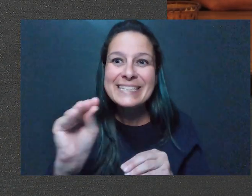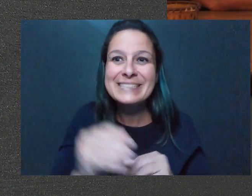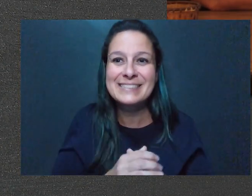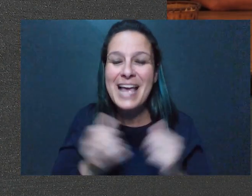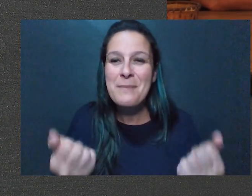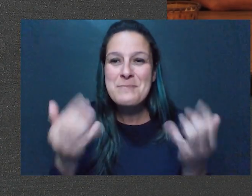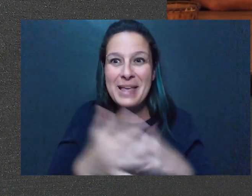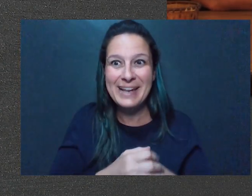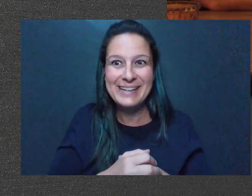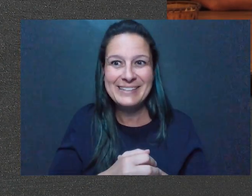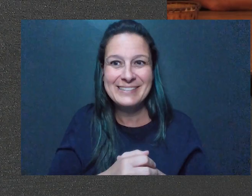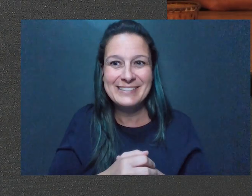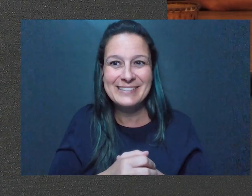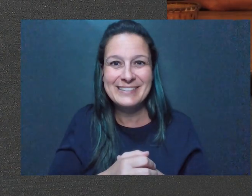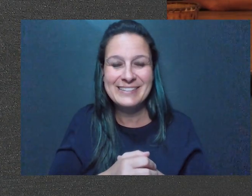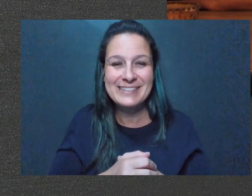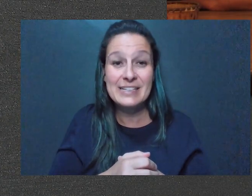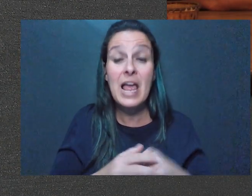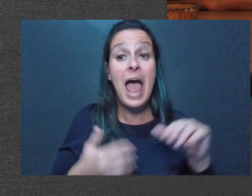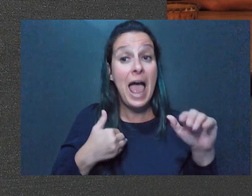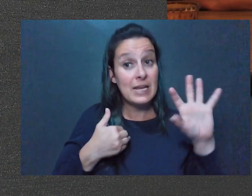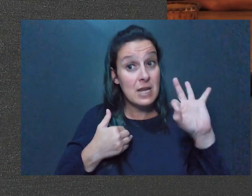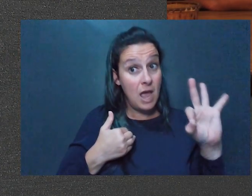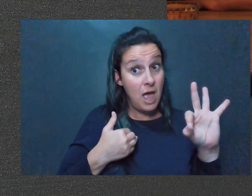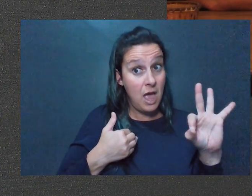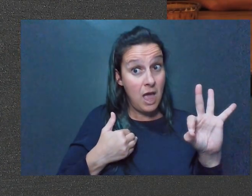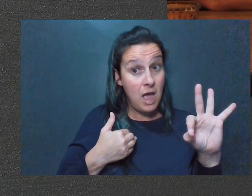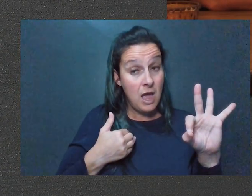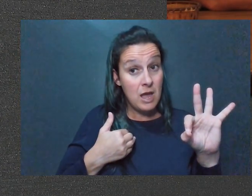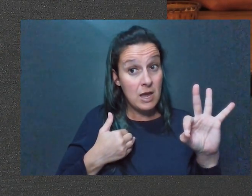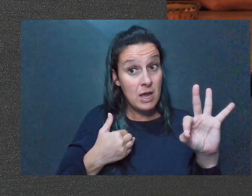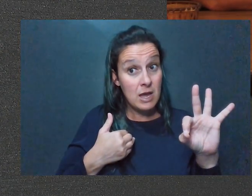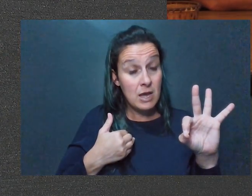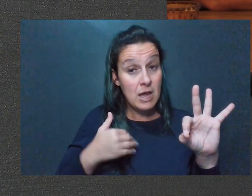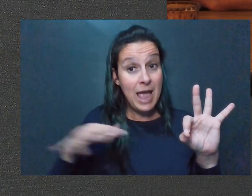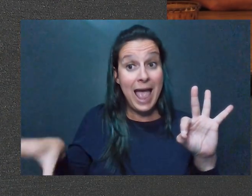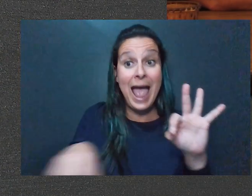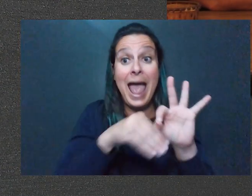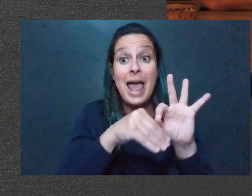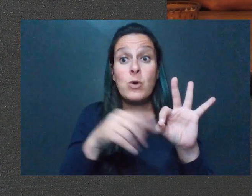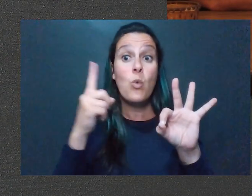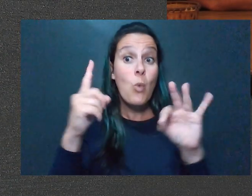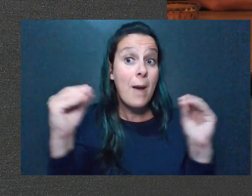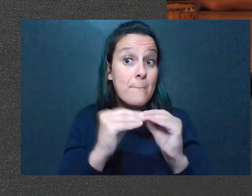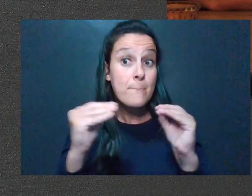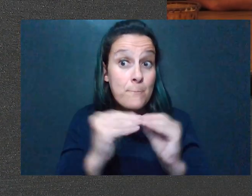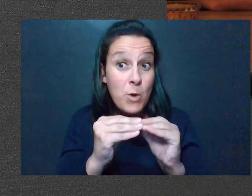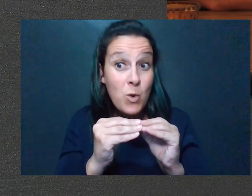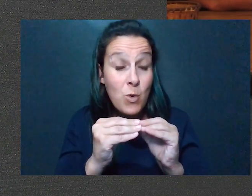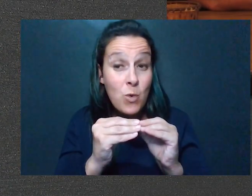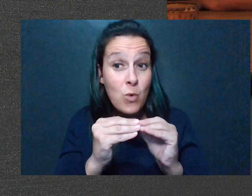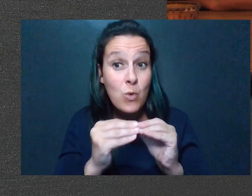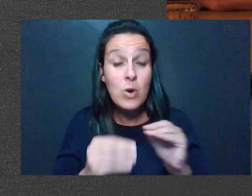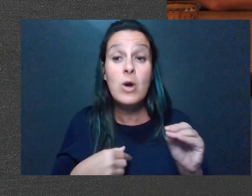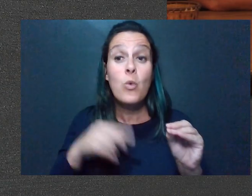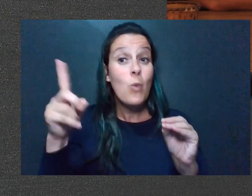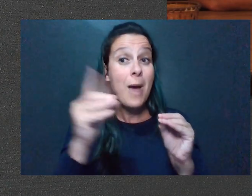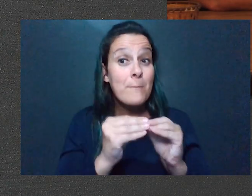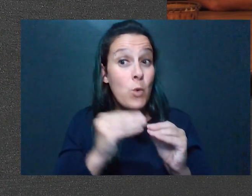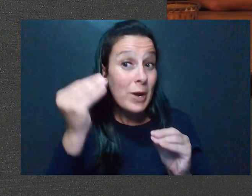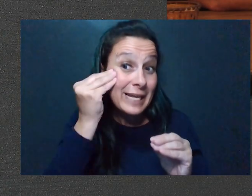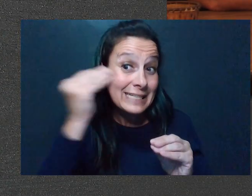had? He had 9, but you give one more, because he always wants one more